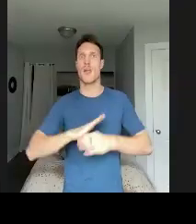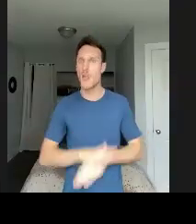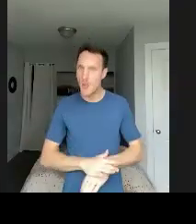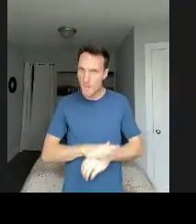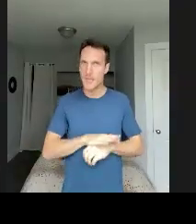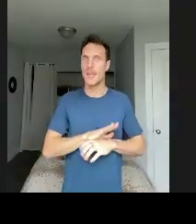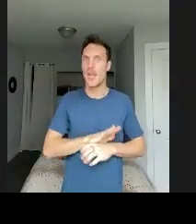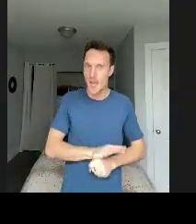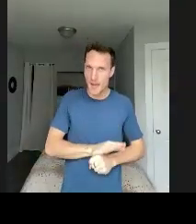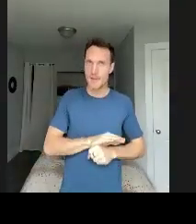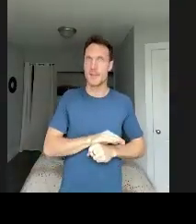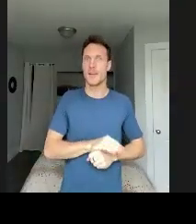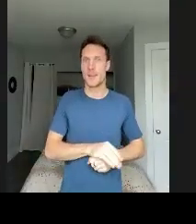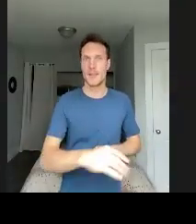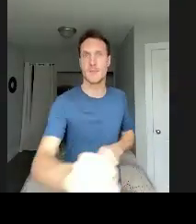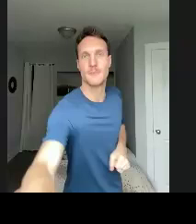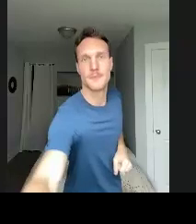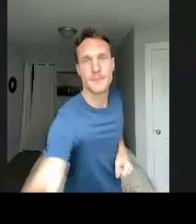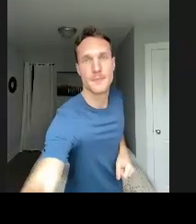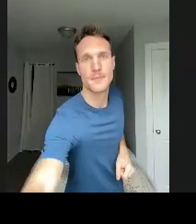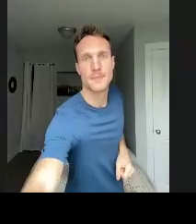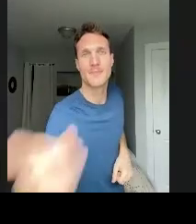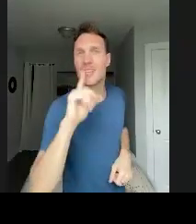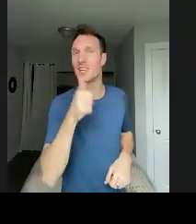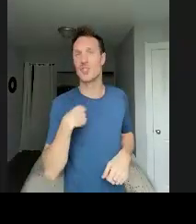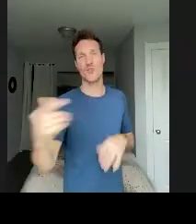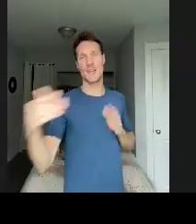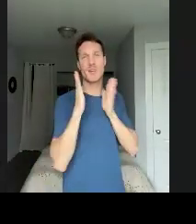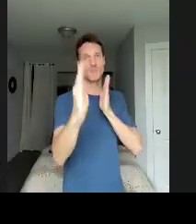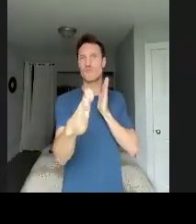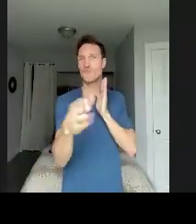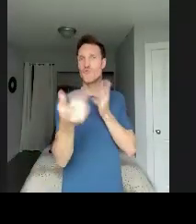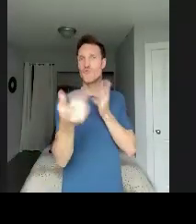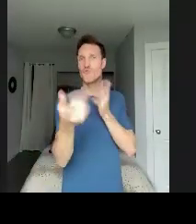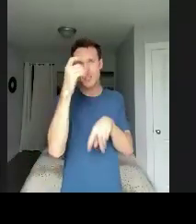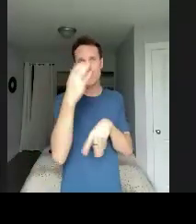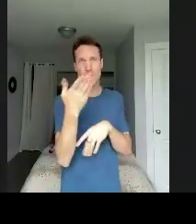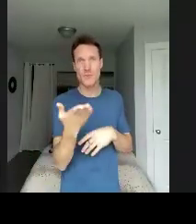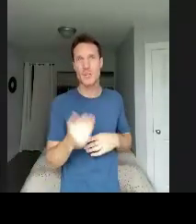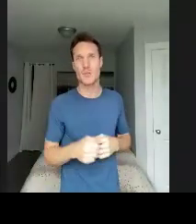answer for you. I can tell you that we're continuing to talk about it and evaluate.